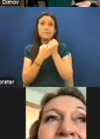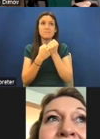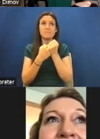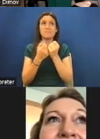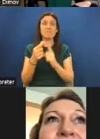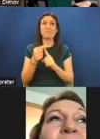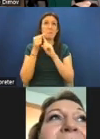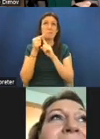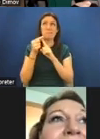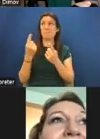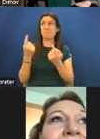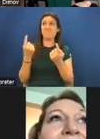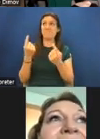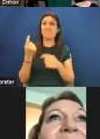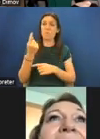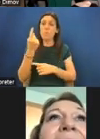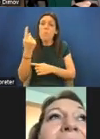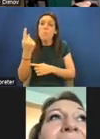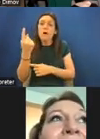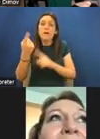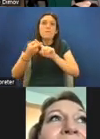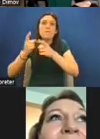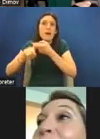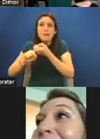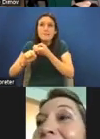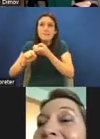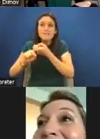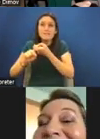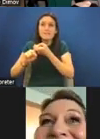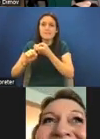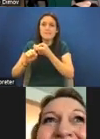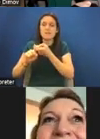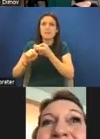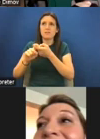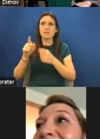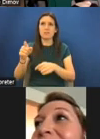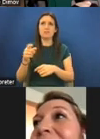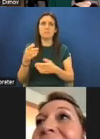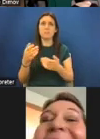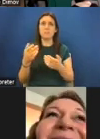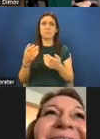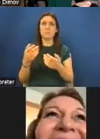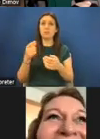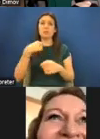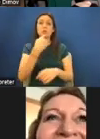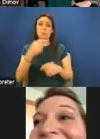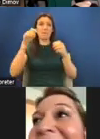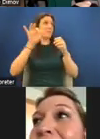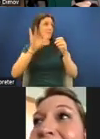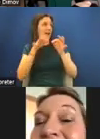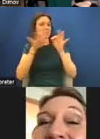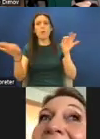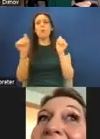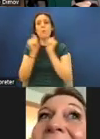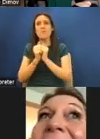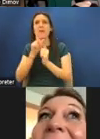just this one friend of mine told me that, but with a different word. And so